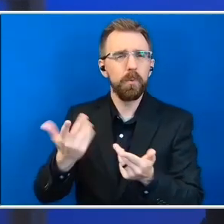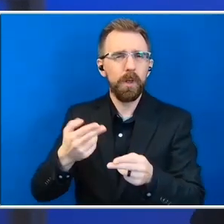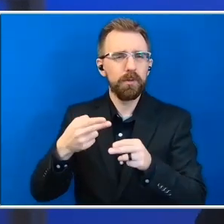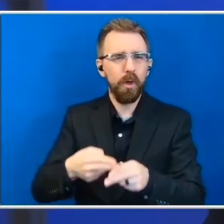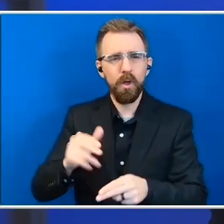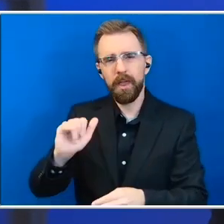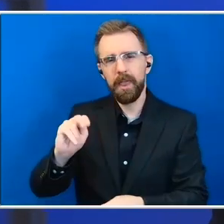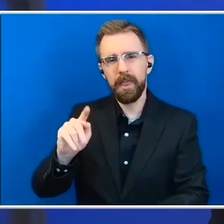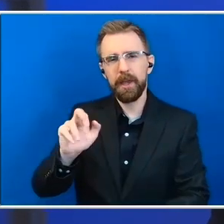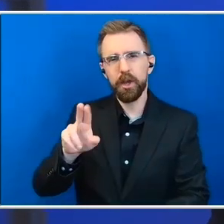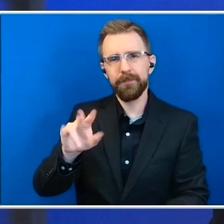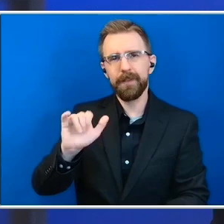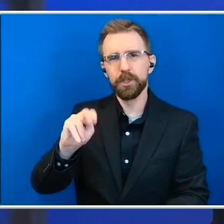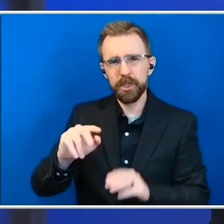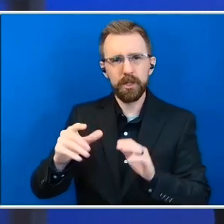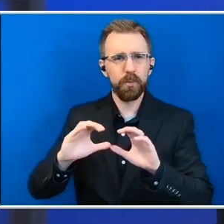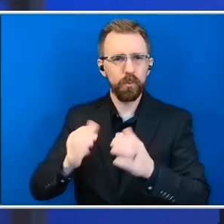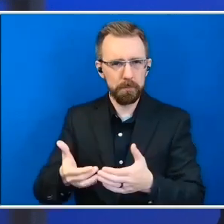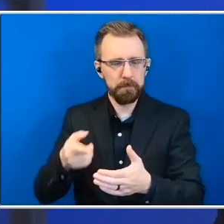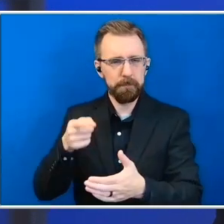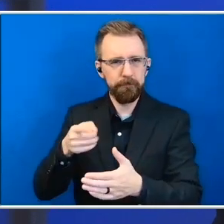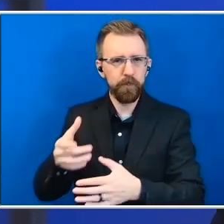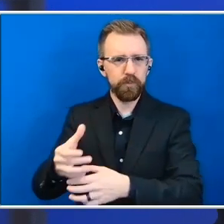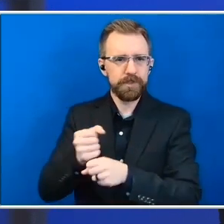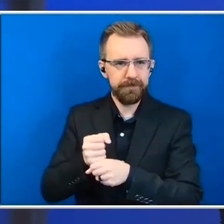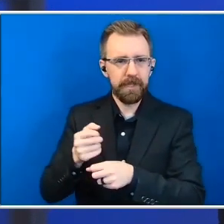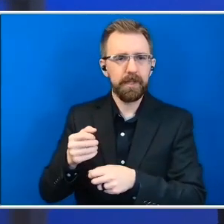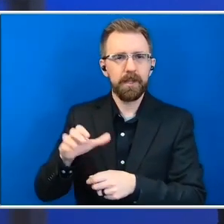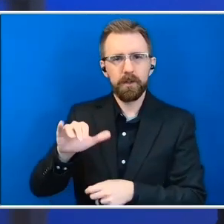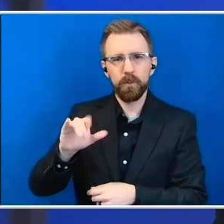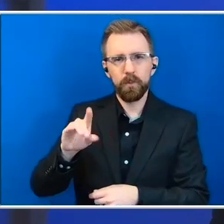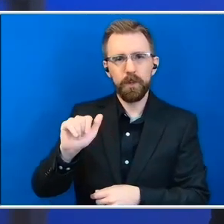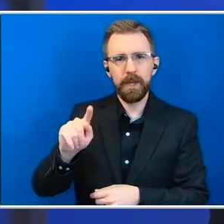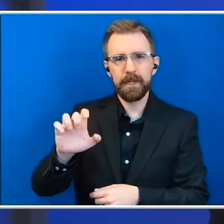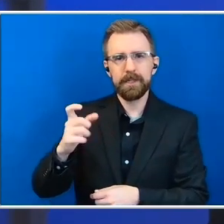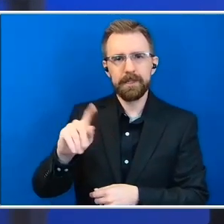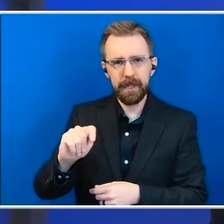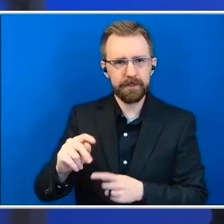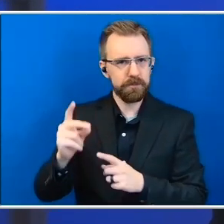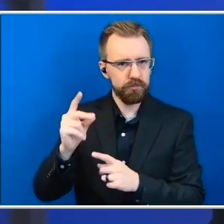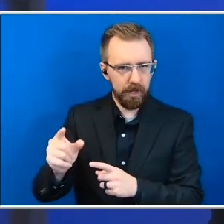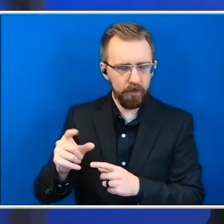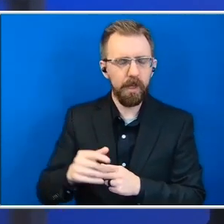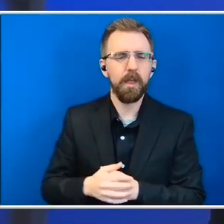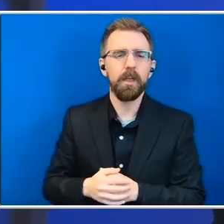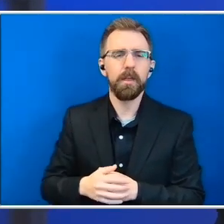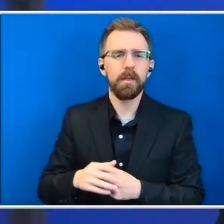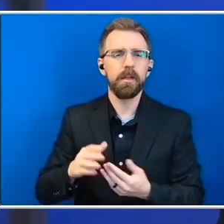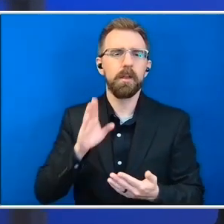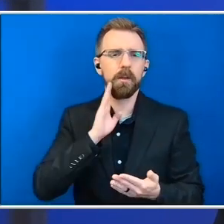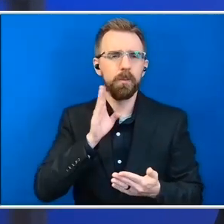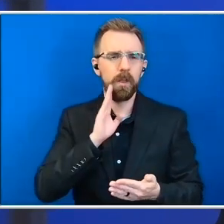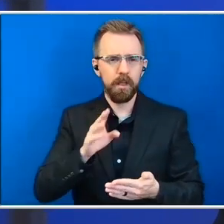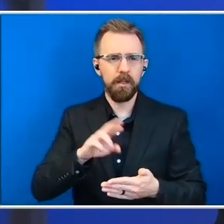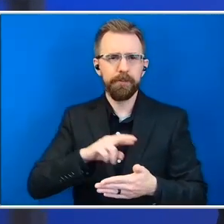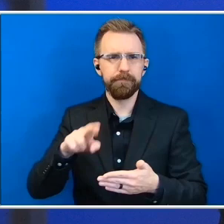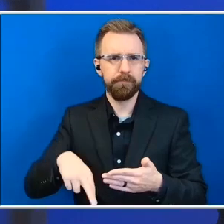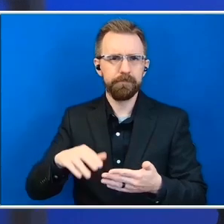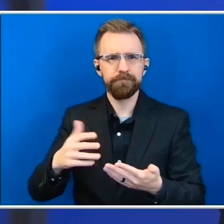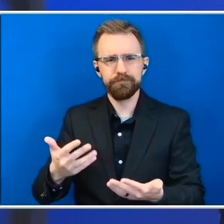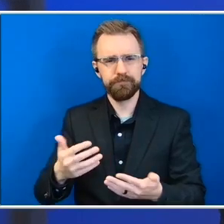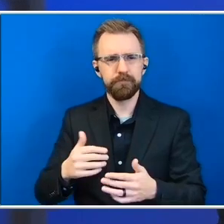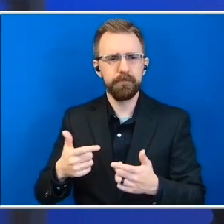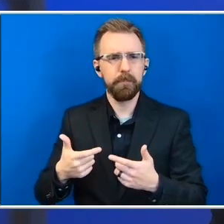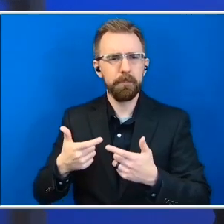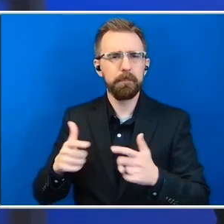that is receiving Cuidatext or CareText straight away will end up with a bigger reduction